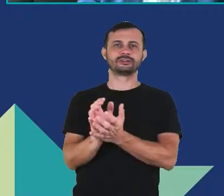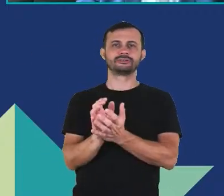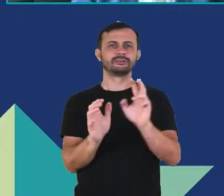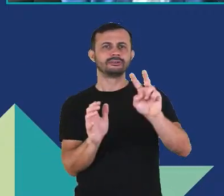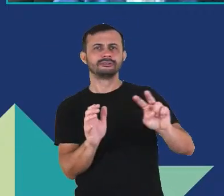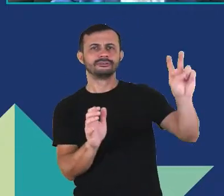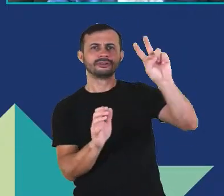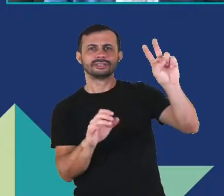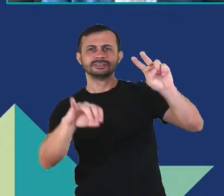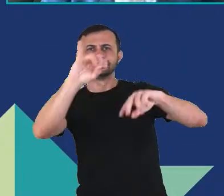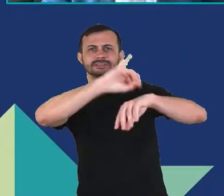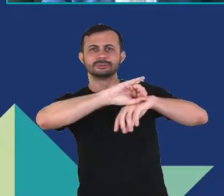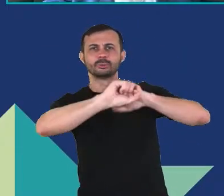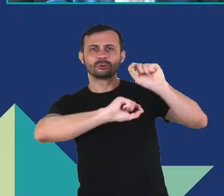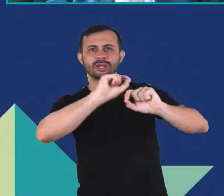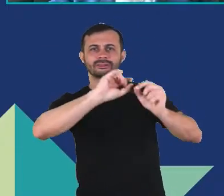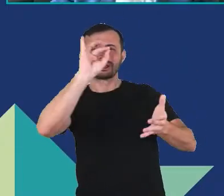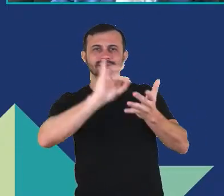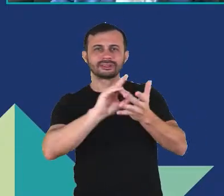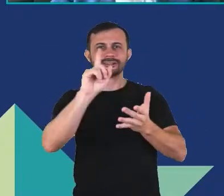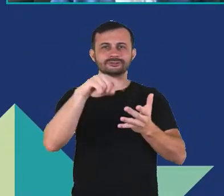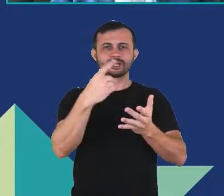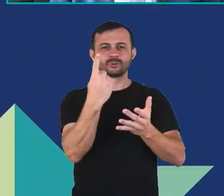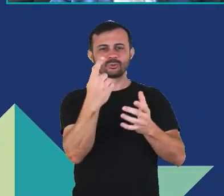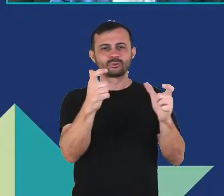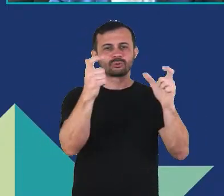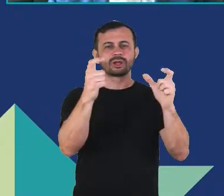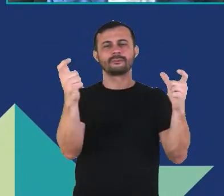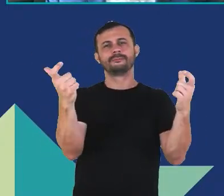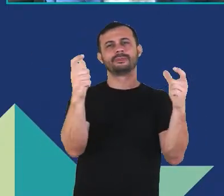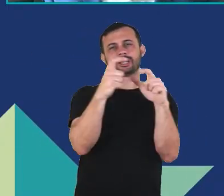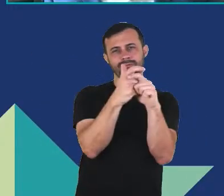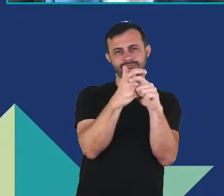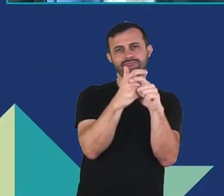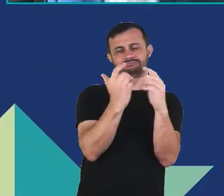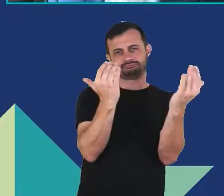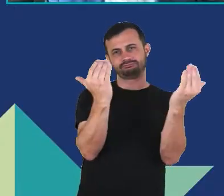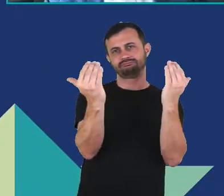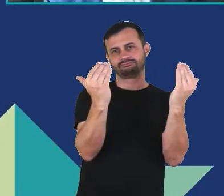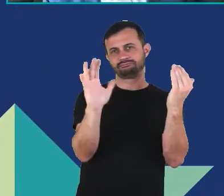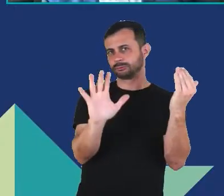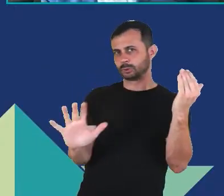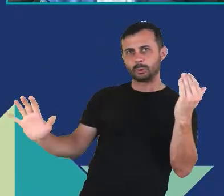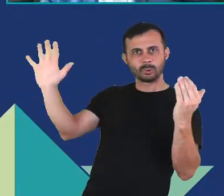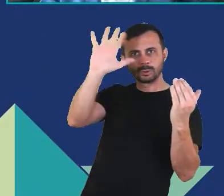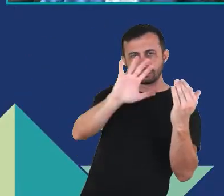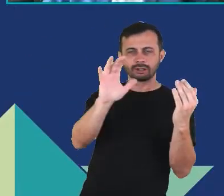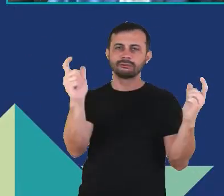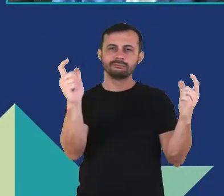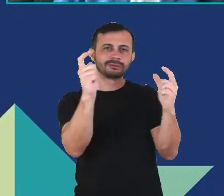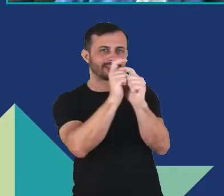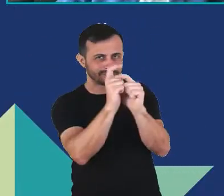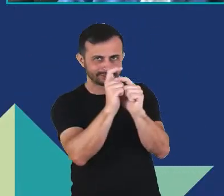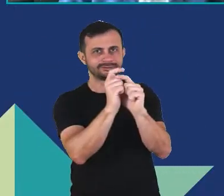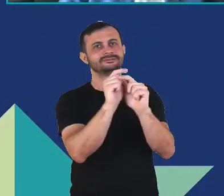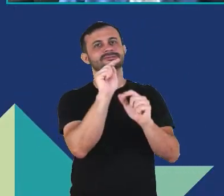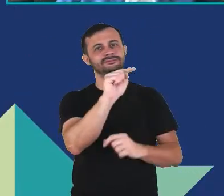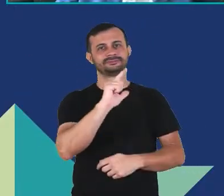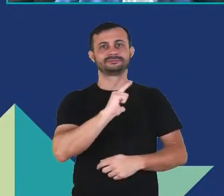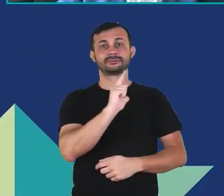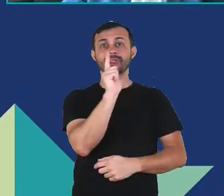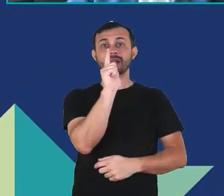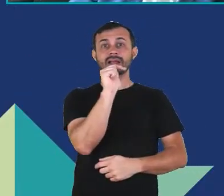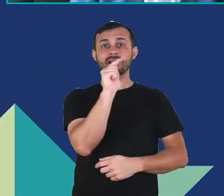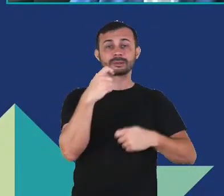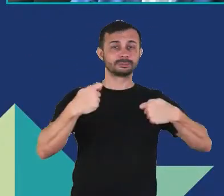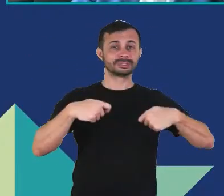small portion at the region level. So water needs to be